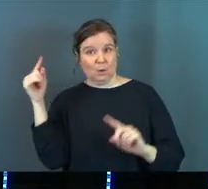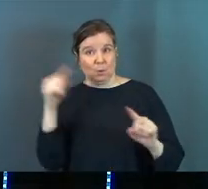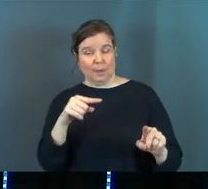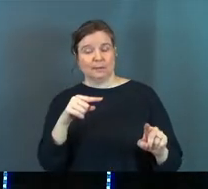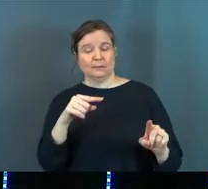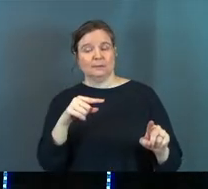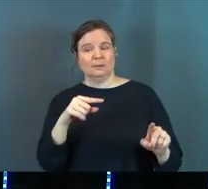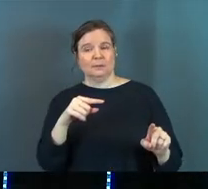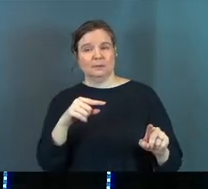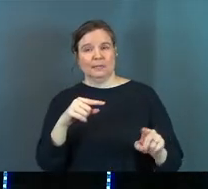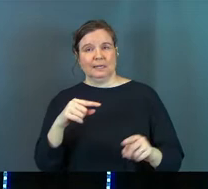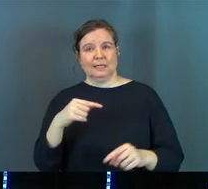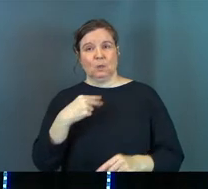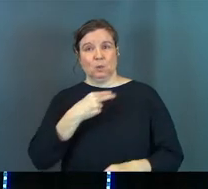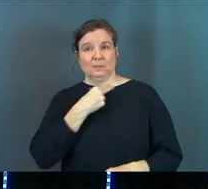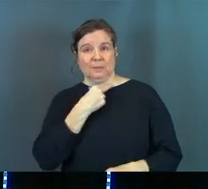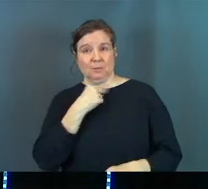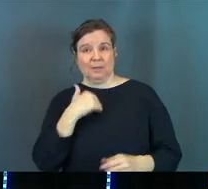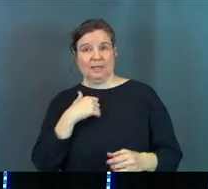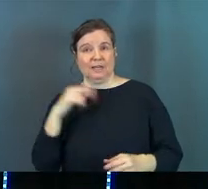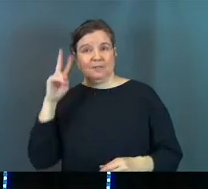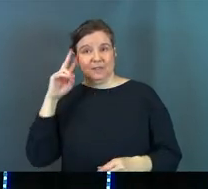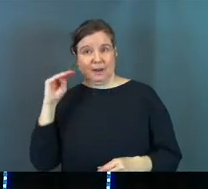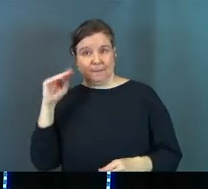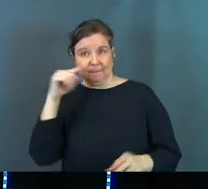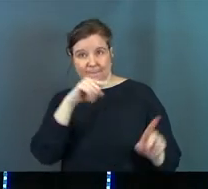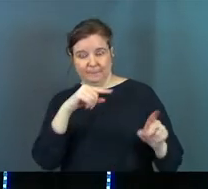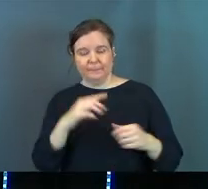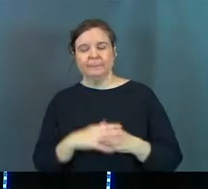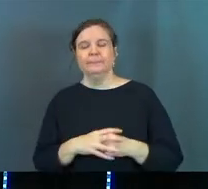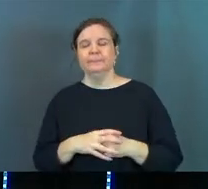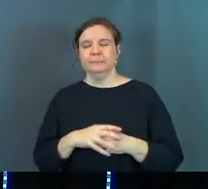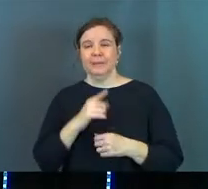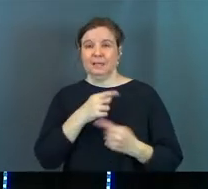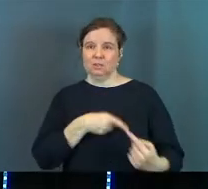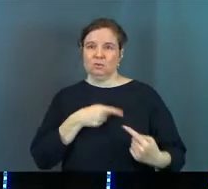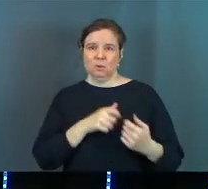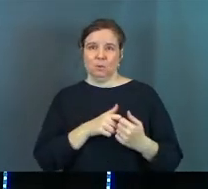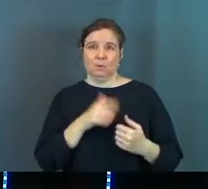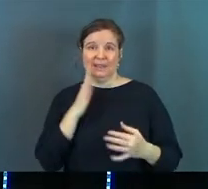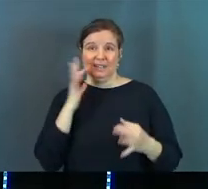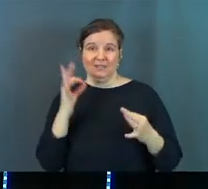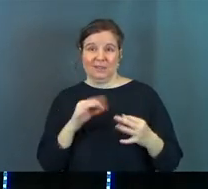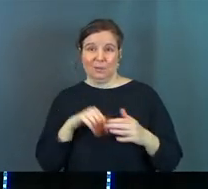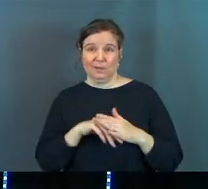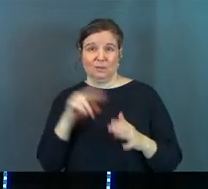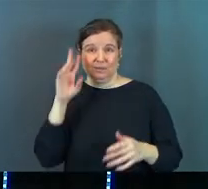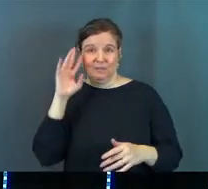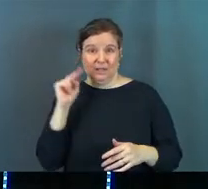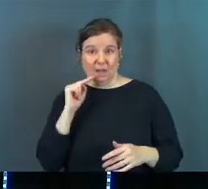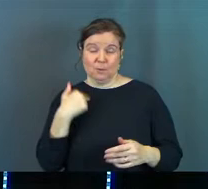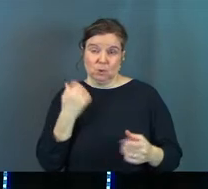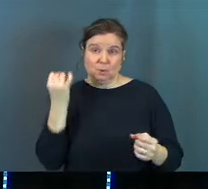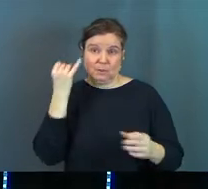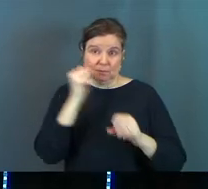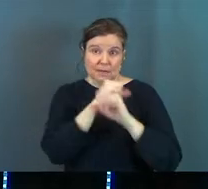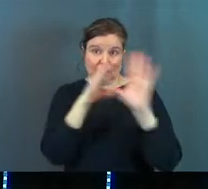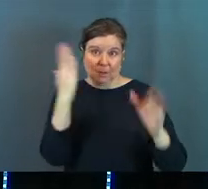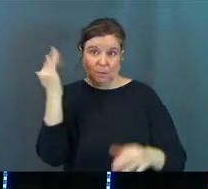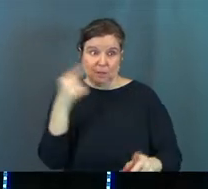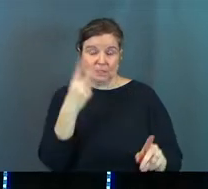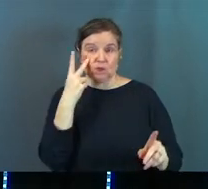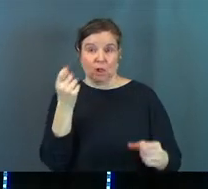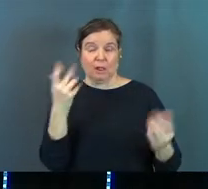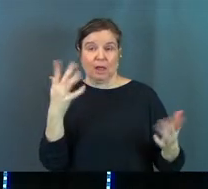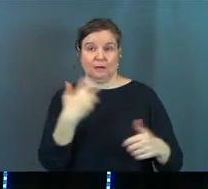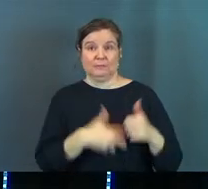and he was a Marine in Vietnam, and he struggled with his faith when he was in Vietnam, and you can imagine why. He saw